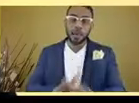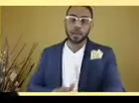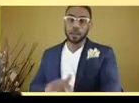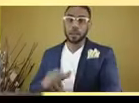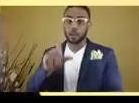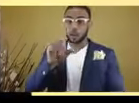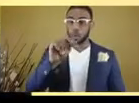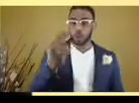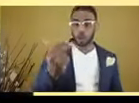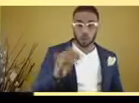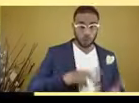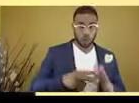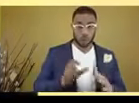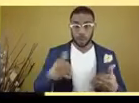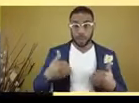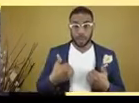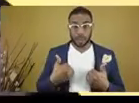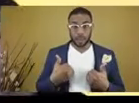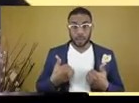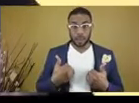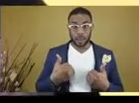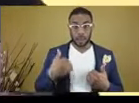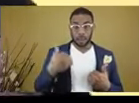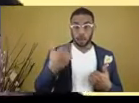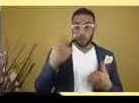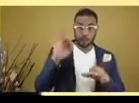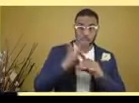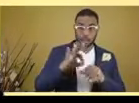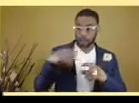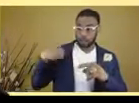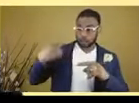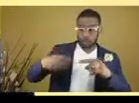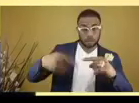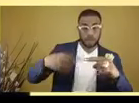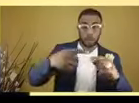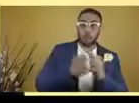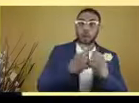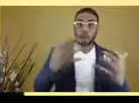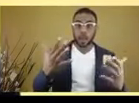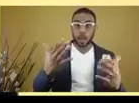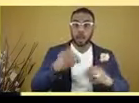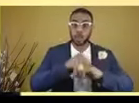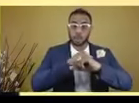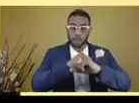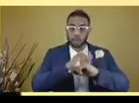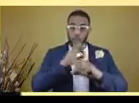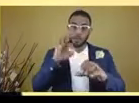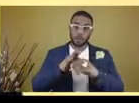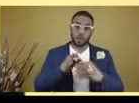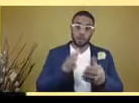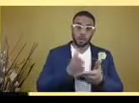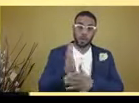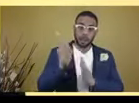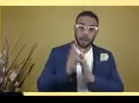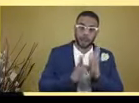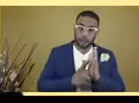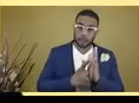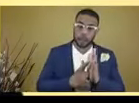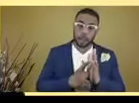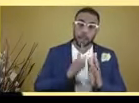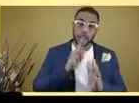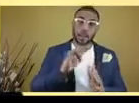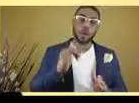2013, which means we've had 3 elections now, cycles, without the protections of the Voting Rights Act that was